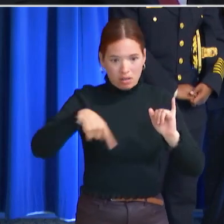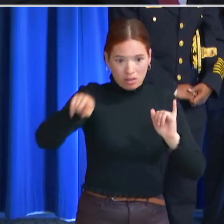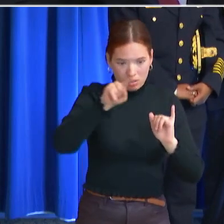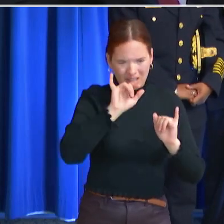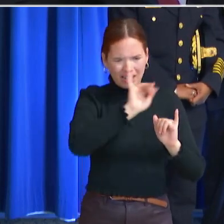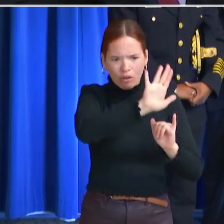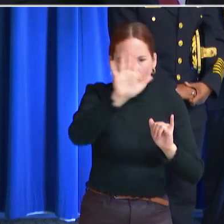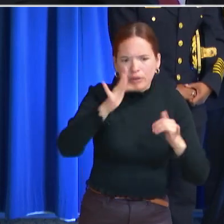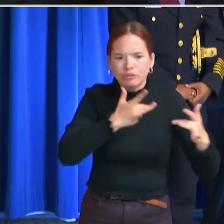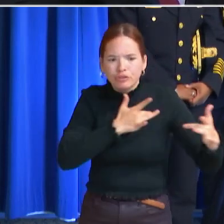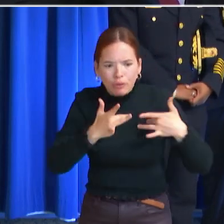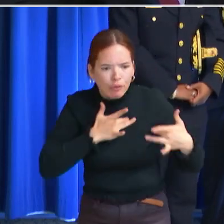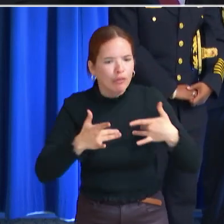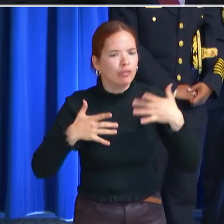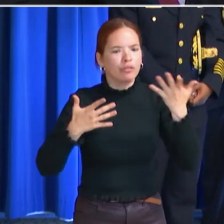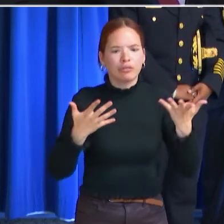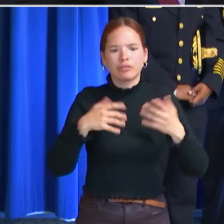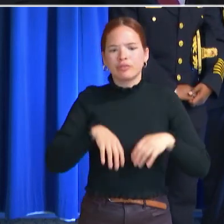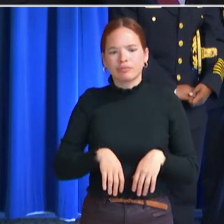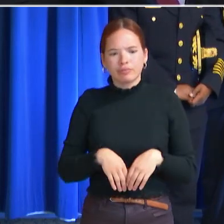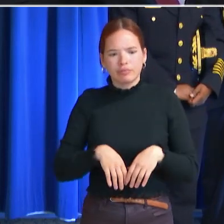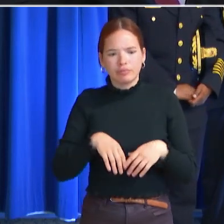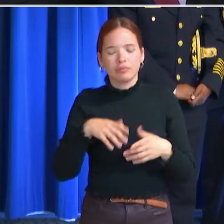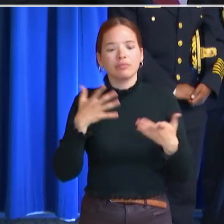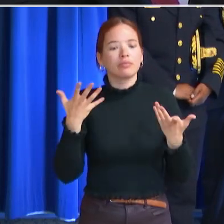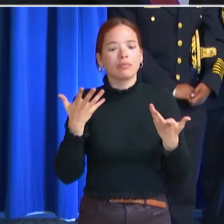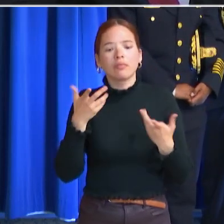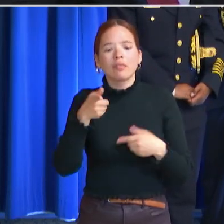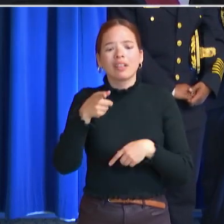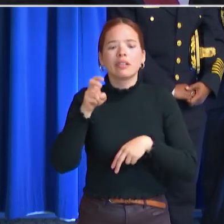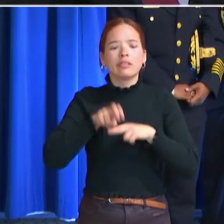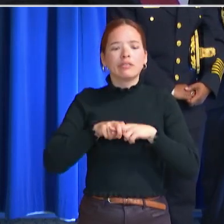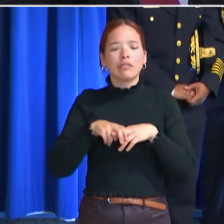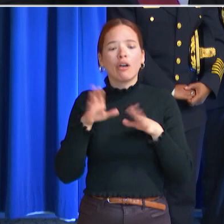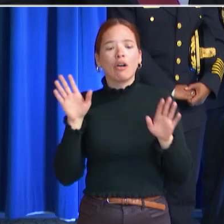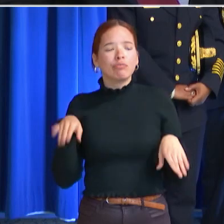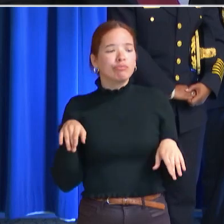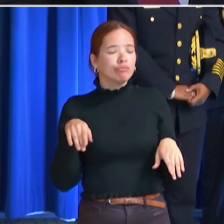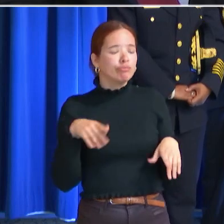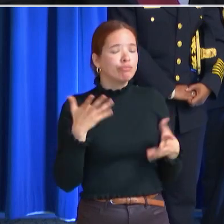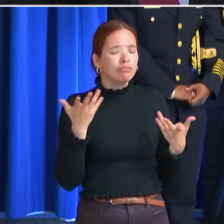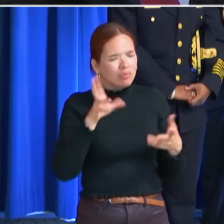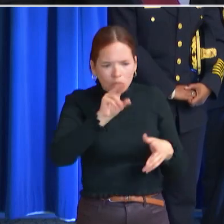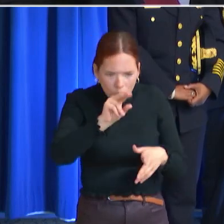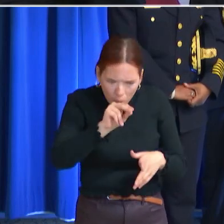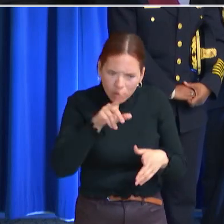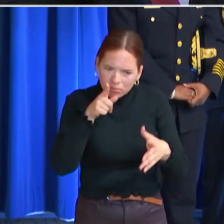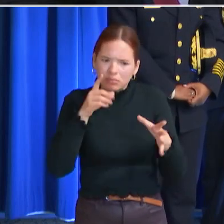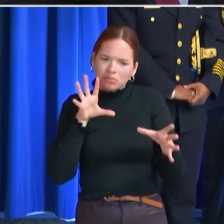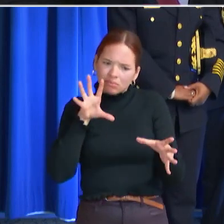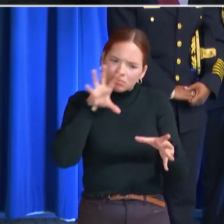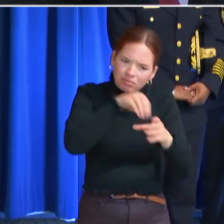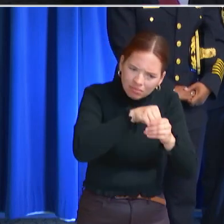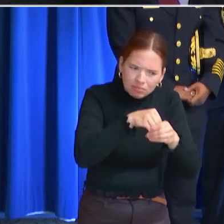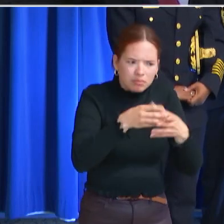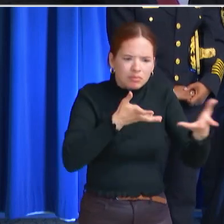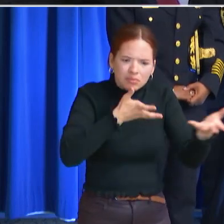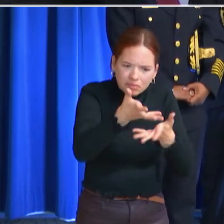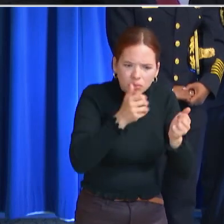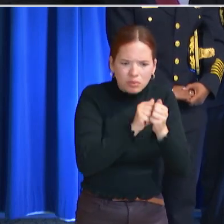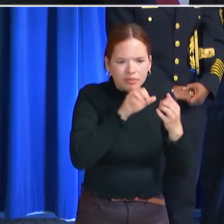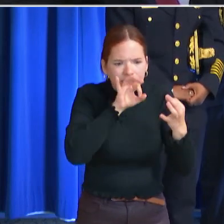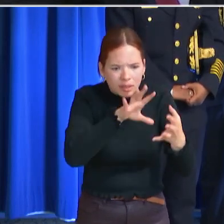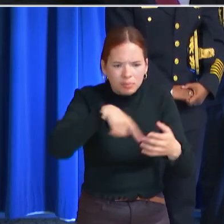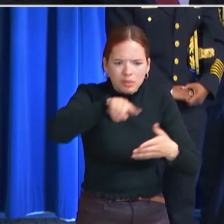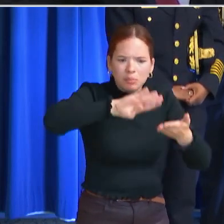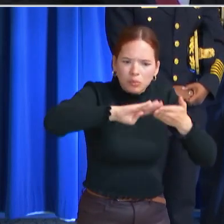get out of their cruisers and intentionally spend time in those areas, track the impact they're making, and utilize data to track